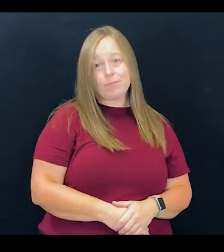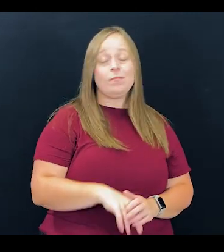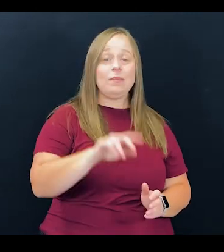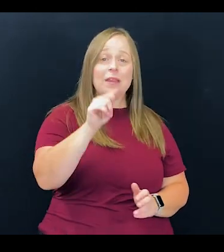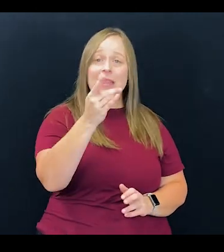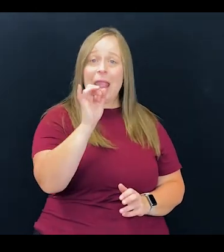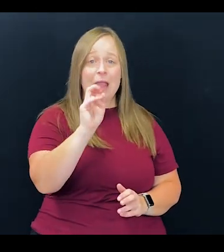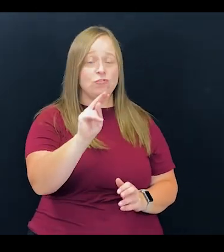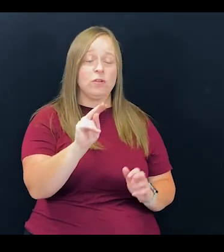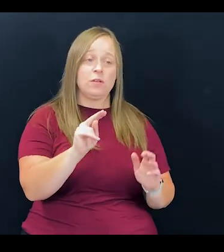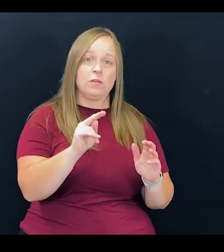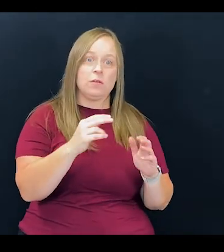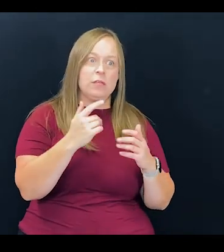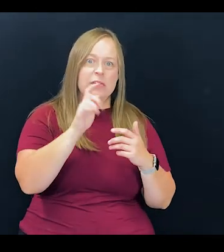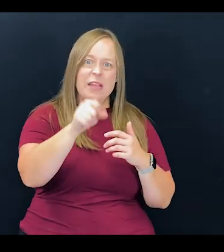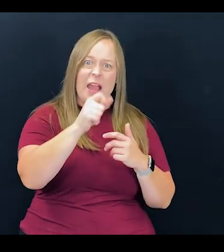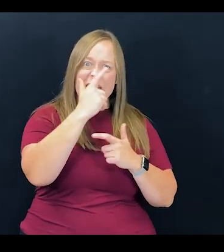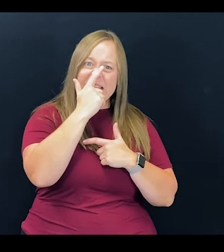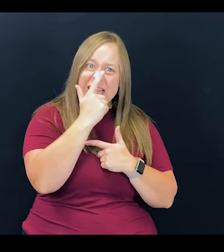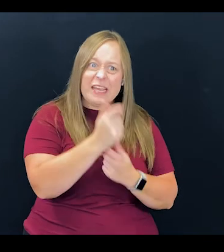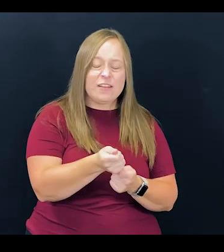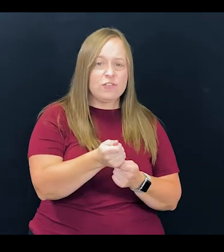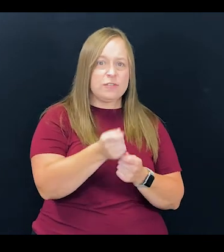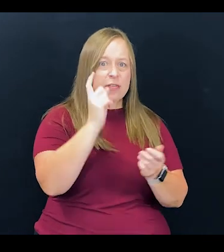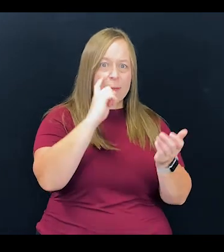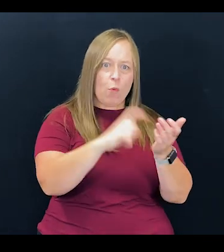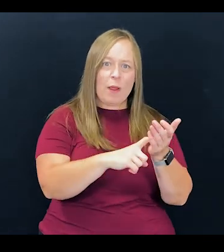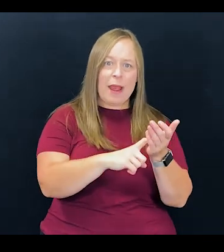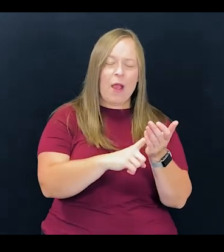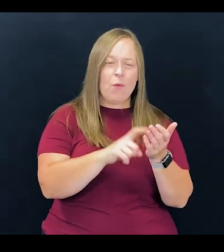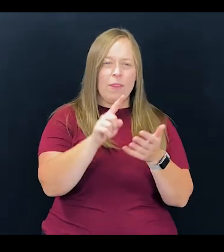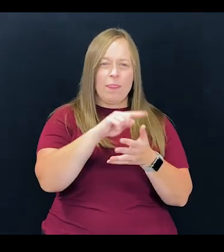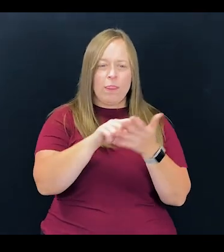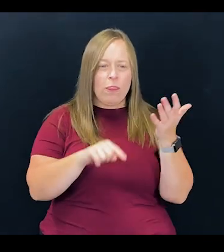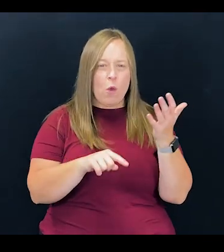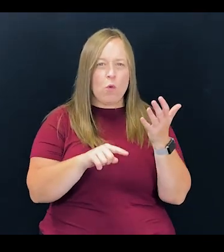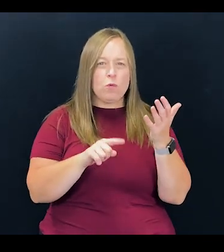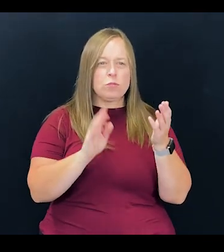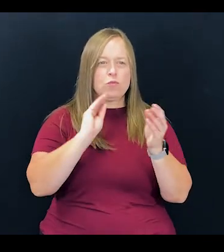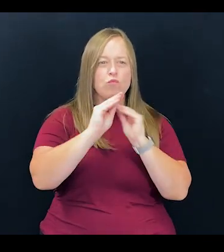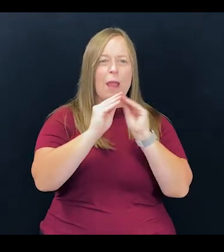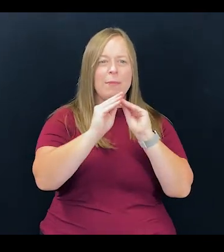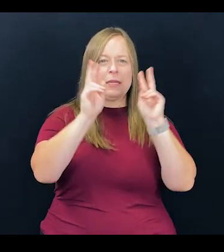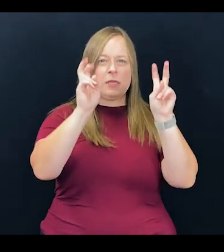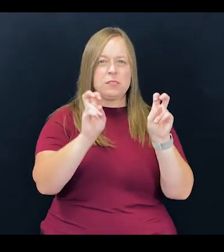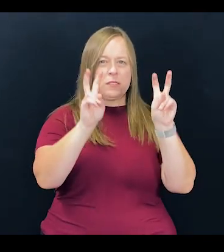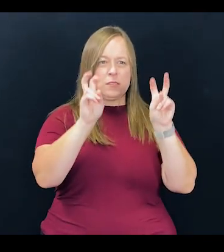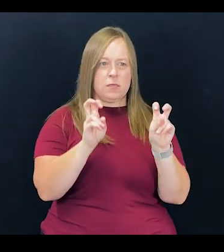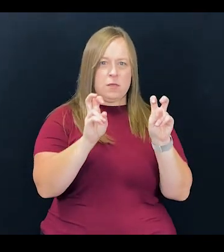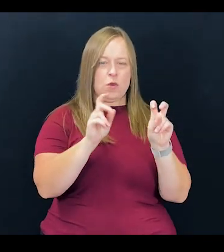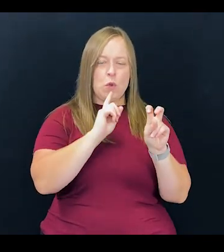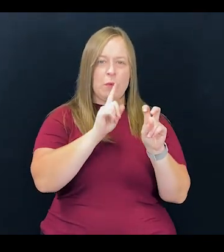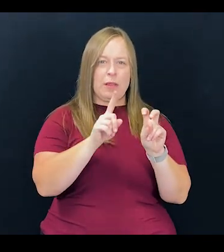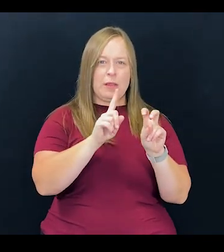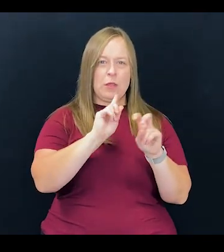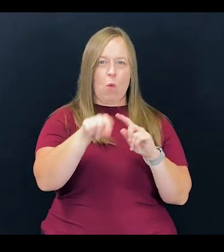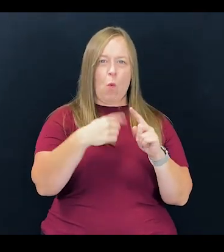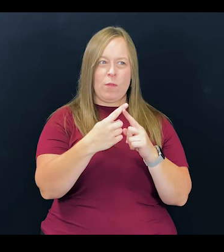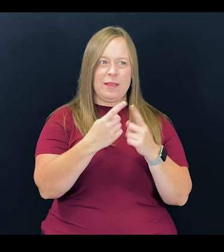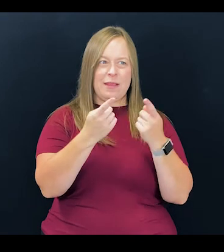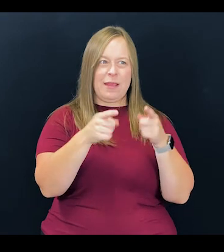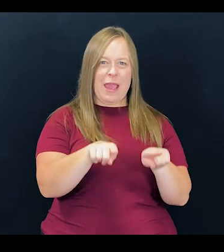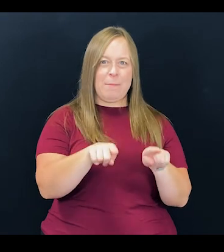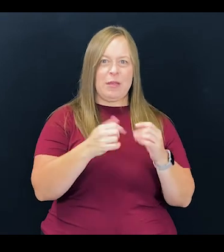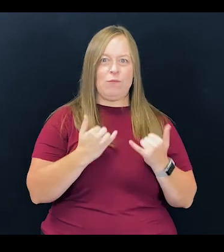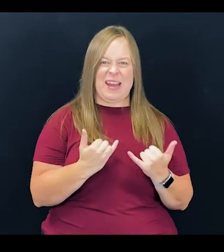communities? Katrin, it's such an interesting thing to point out that these remedies, I'll call them, are really